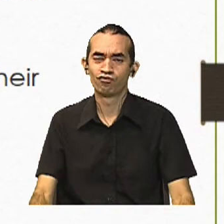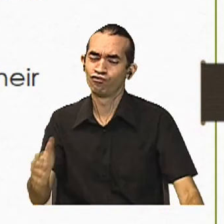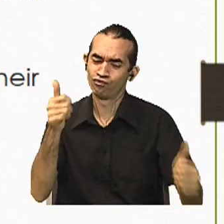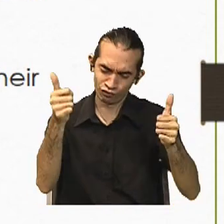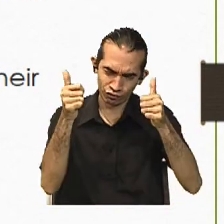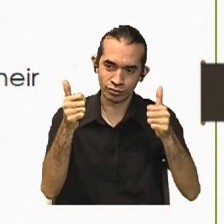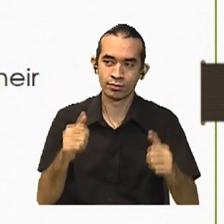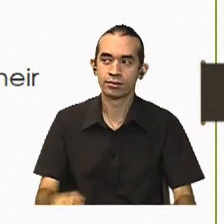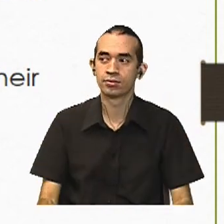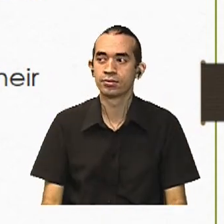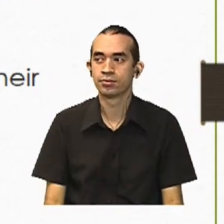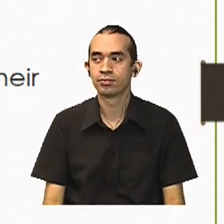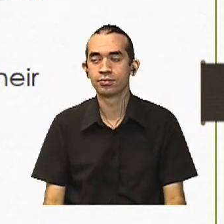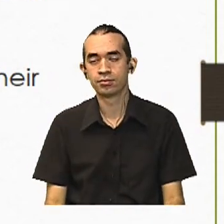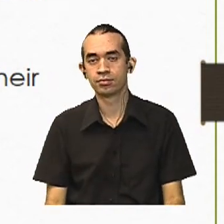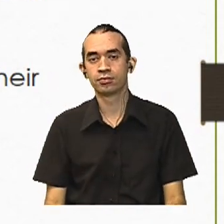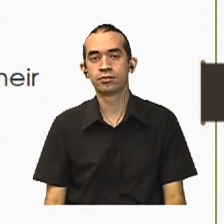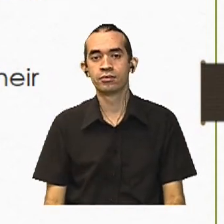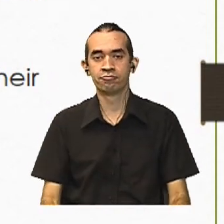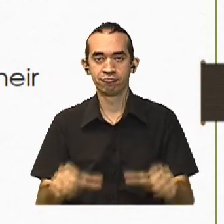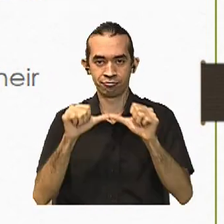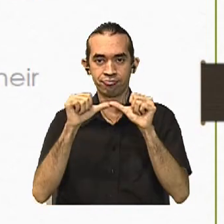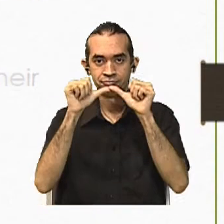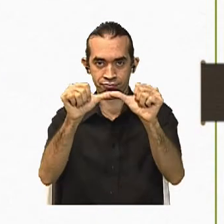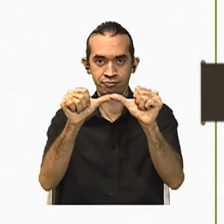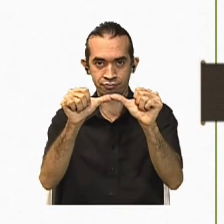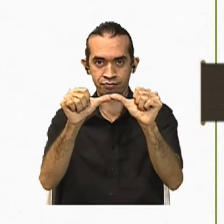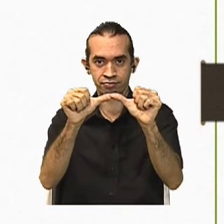job. Okay, so let's continue.